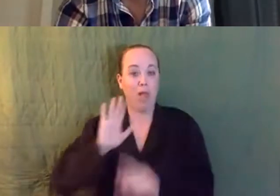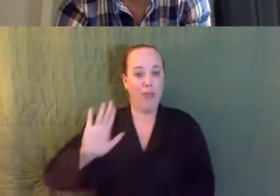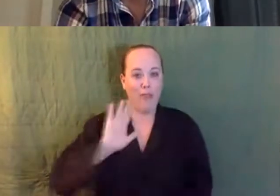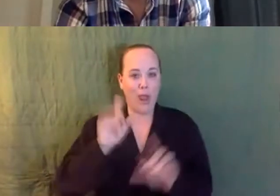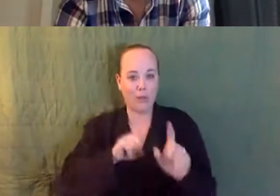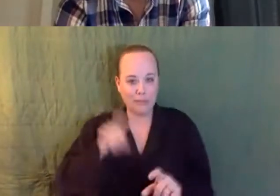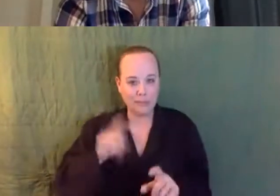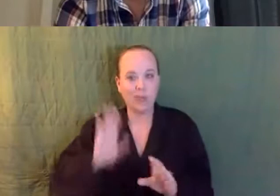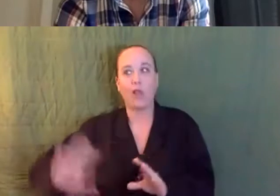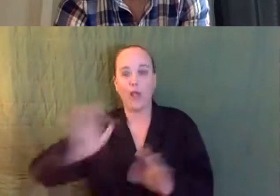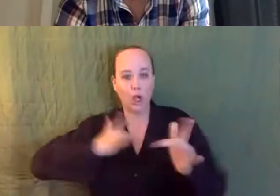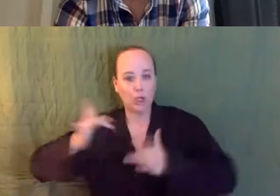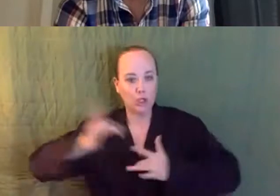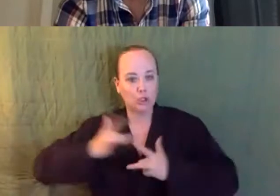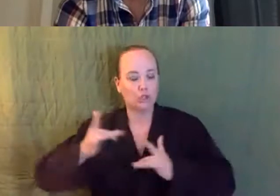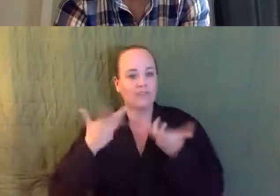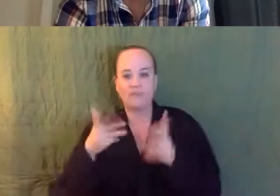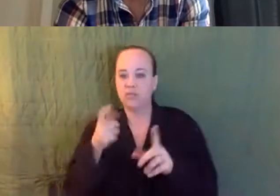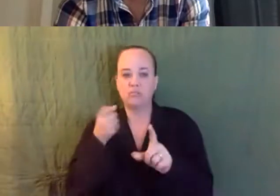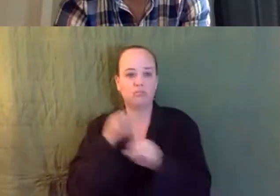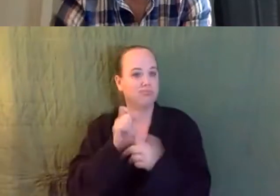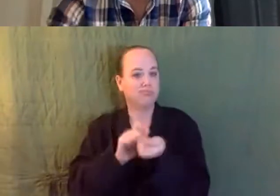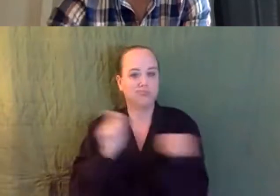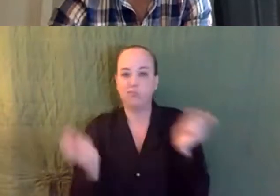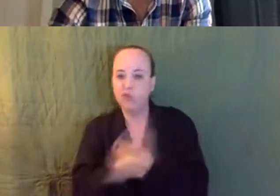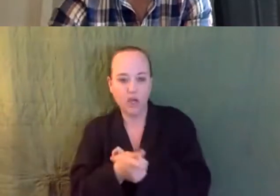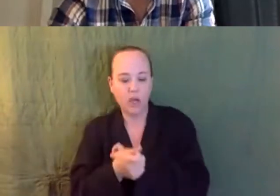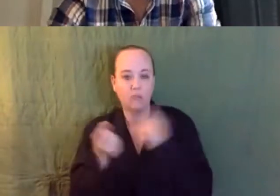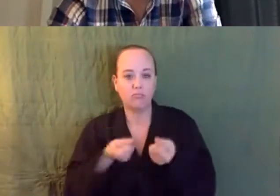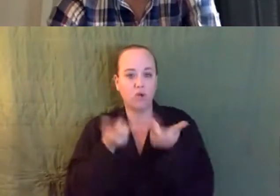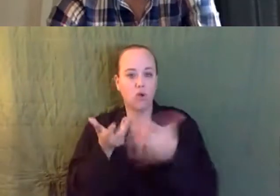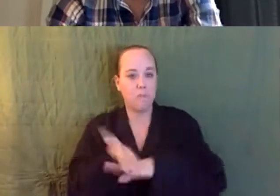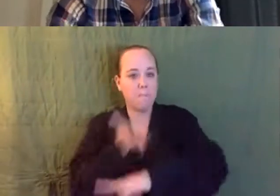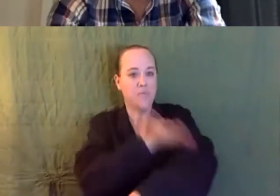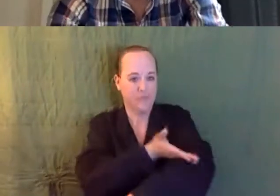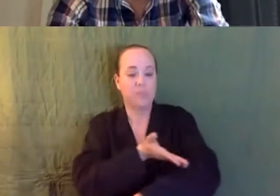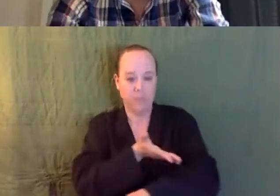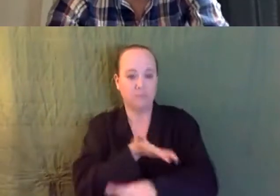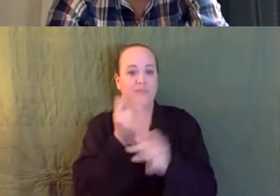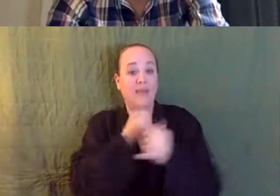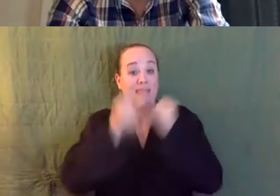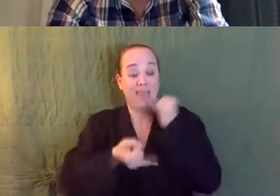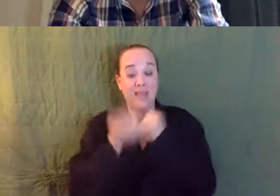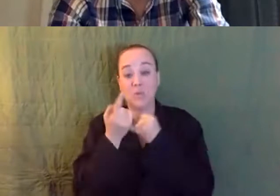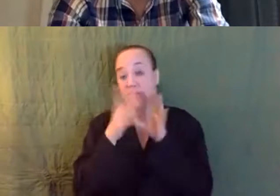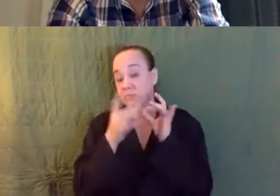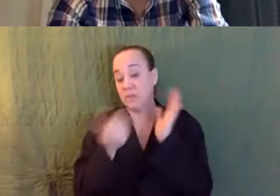their concerns and making change that causes improvement. And the last thing I'll mention is, again, what